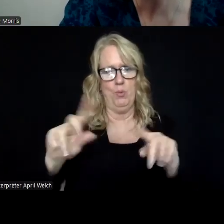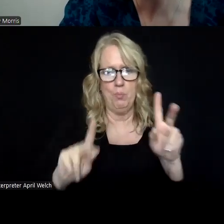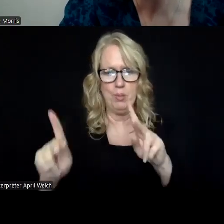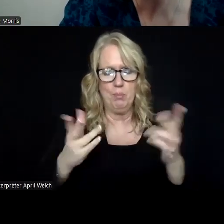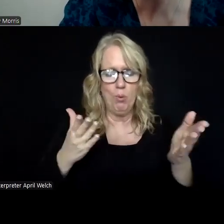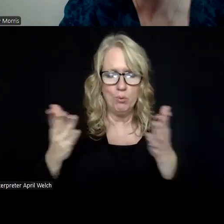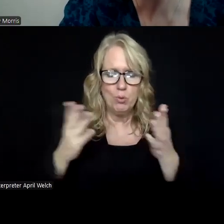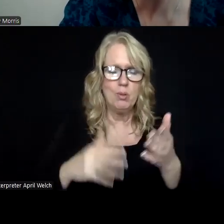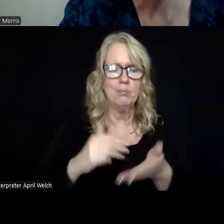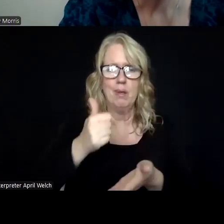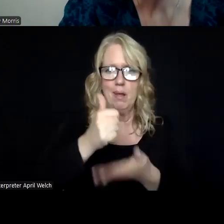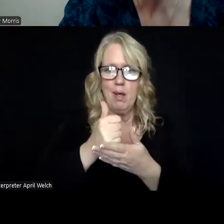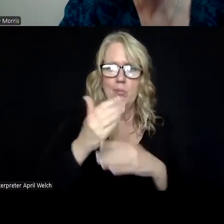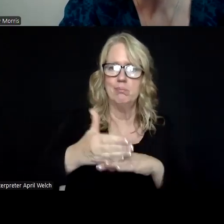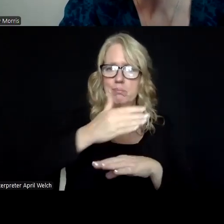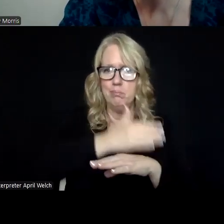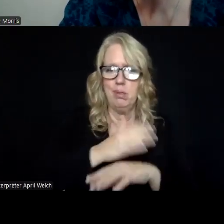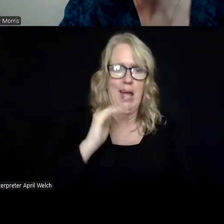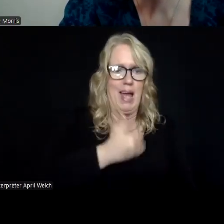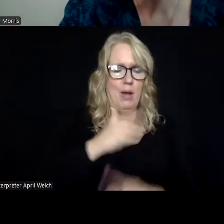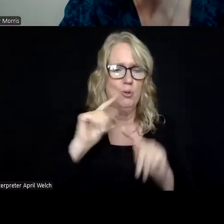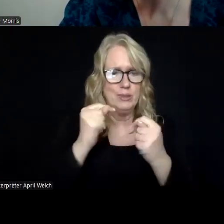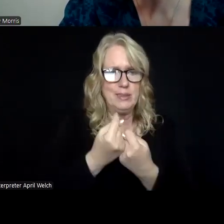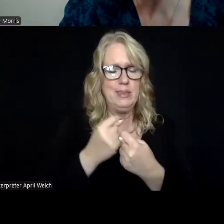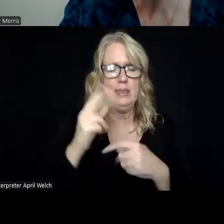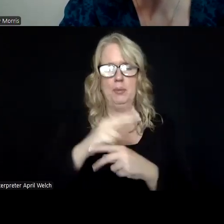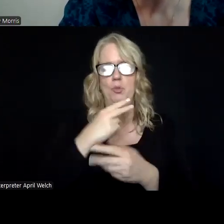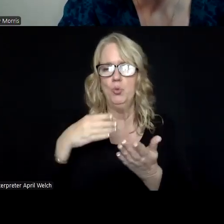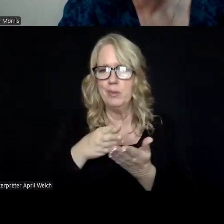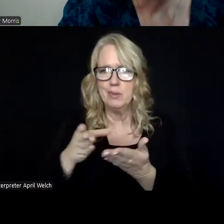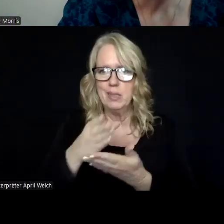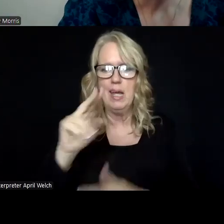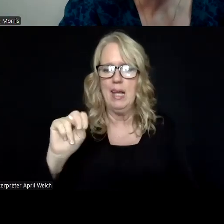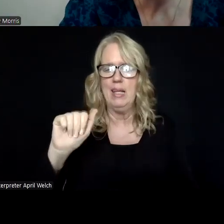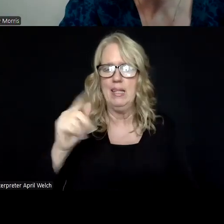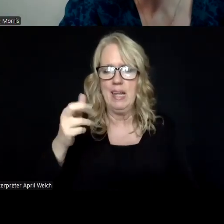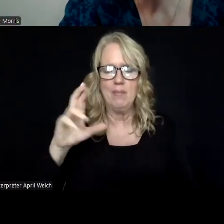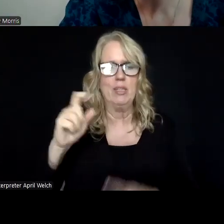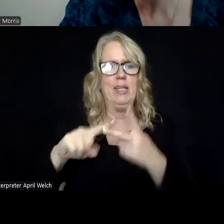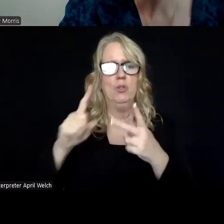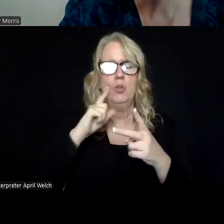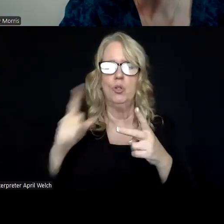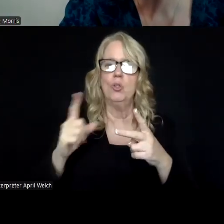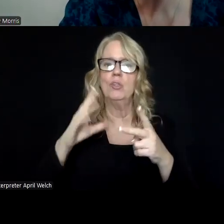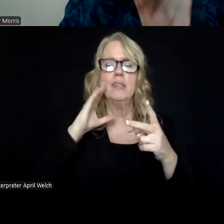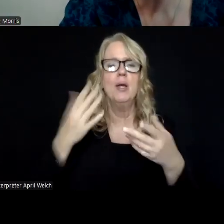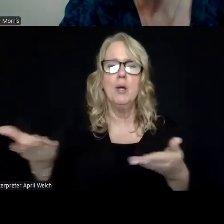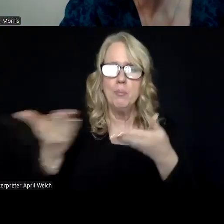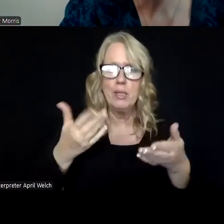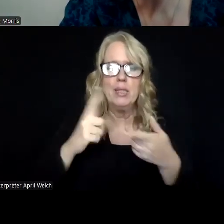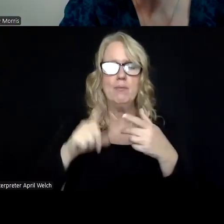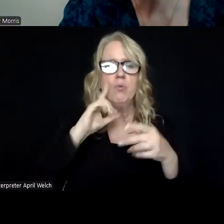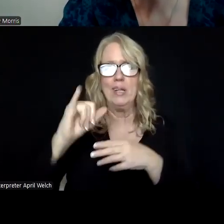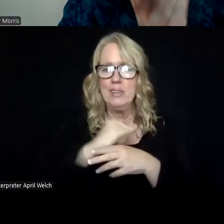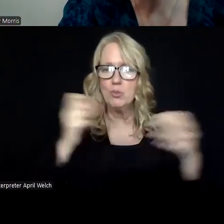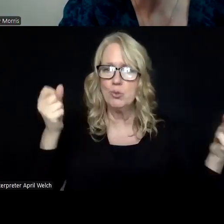enhance our treatment teams? How can we use navigators and liaisons? Bringing in interns, folks